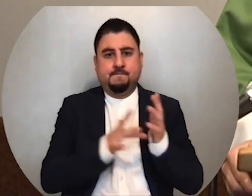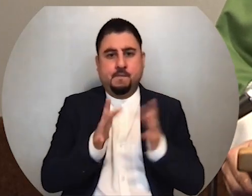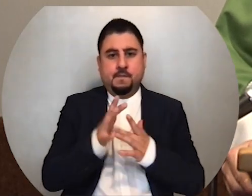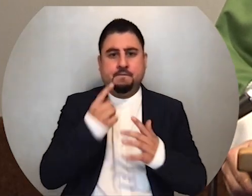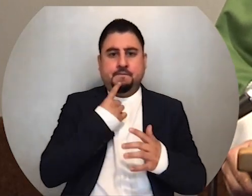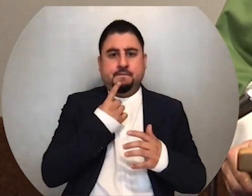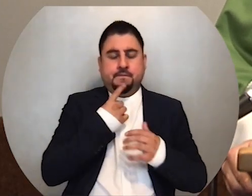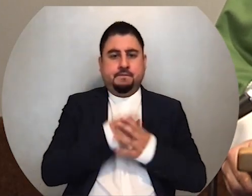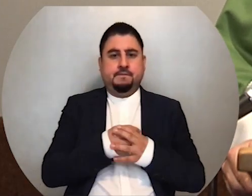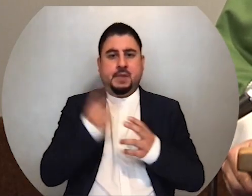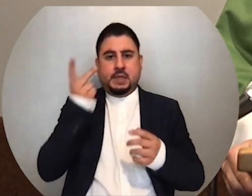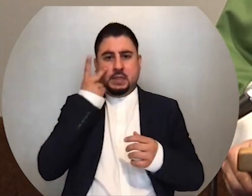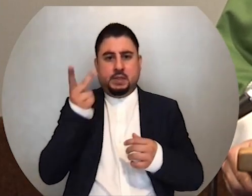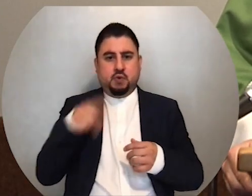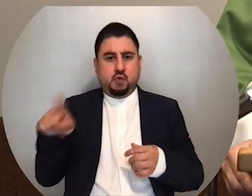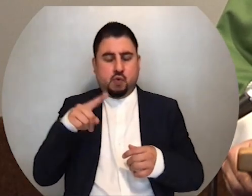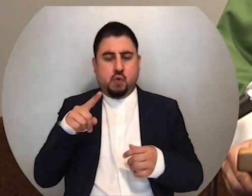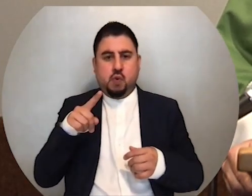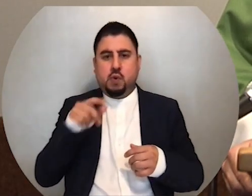answered,